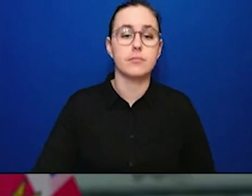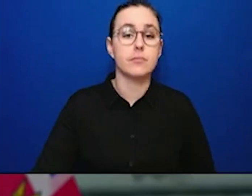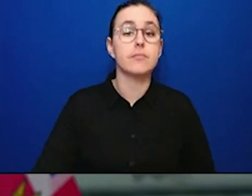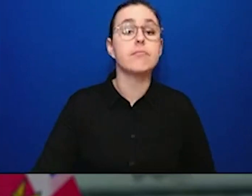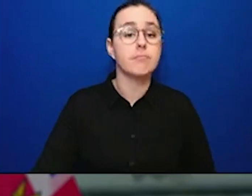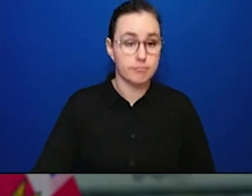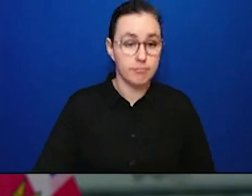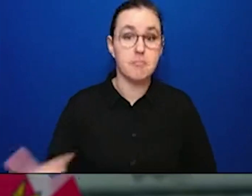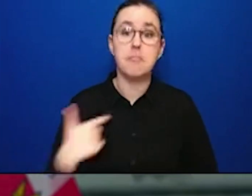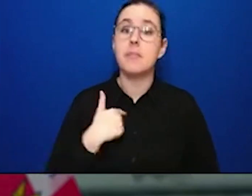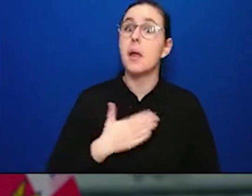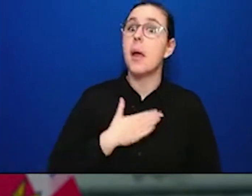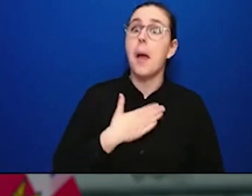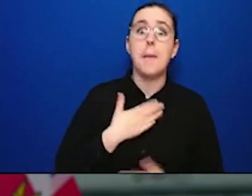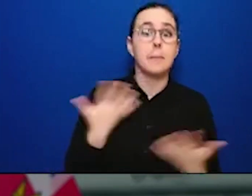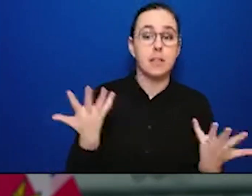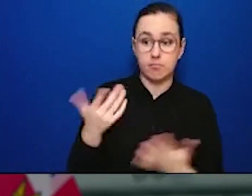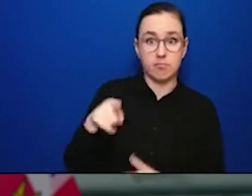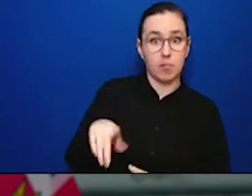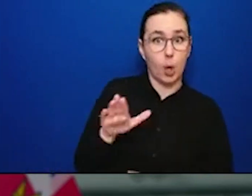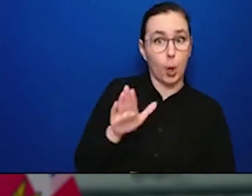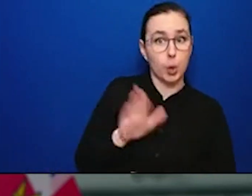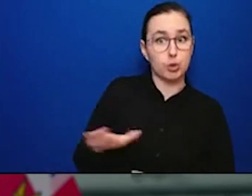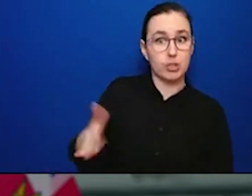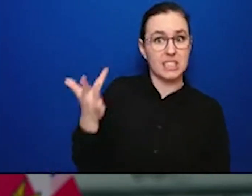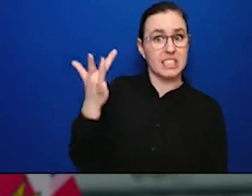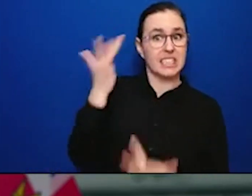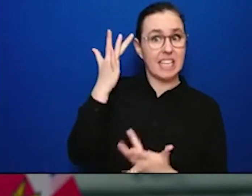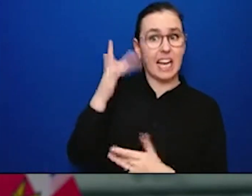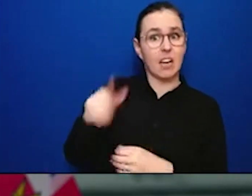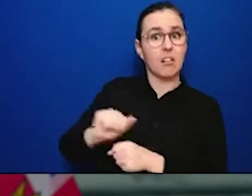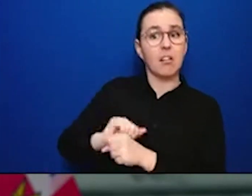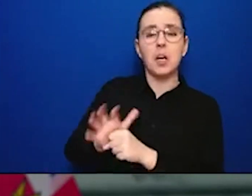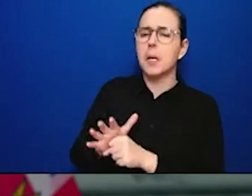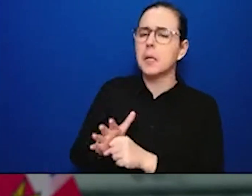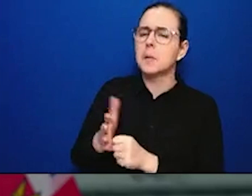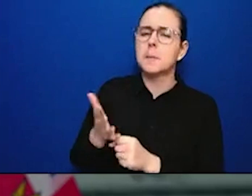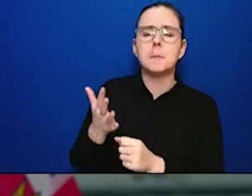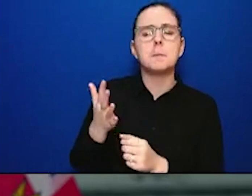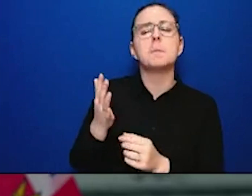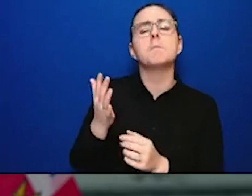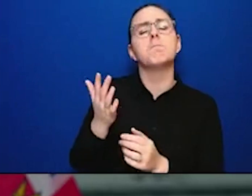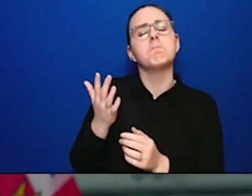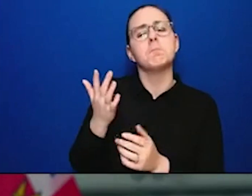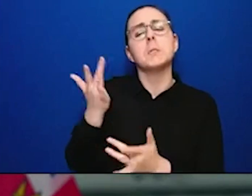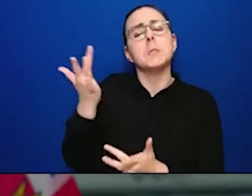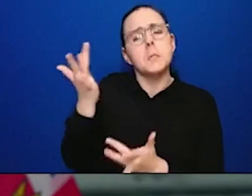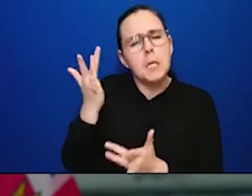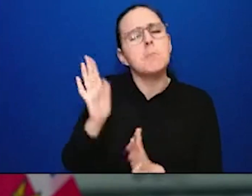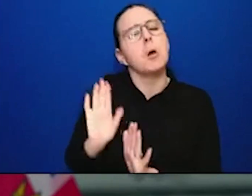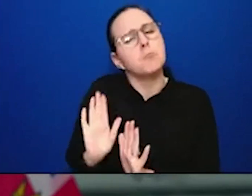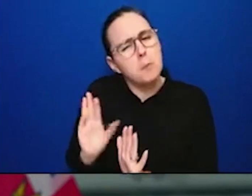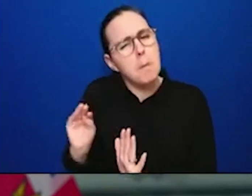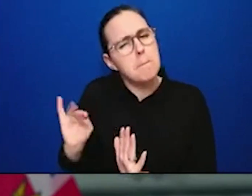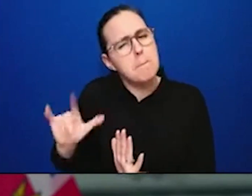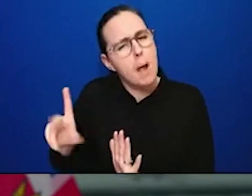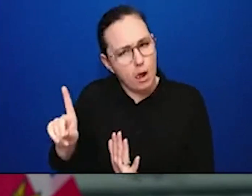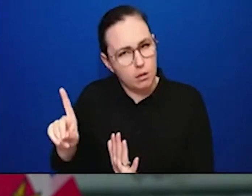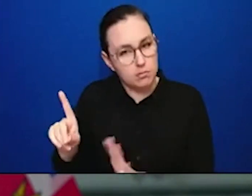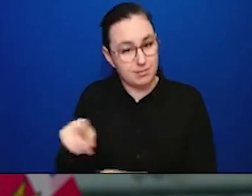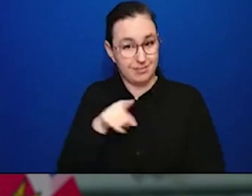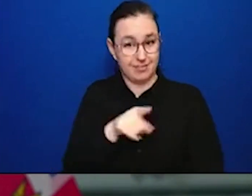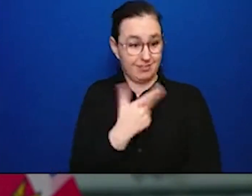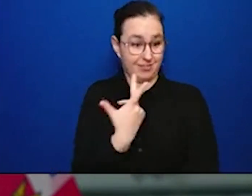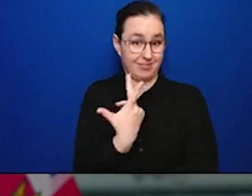know that with the availability of vaccines, it reduces the risk dramatically more for children and for staff.